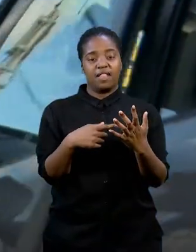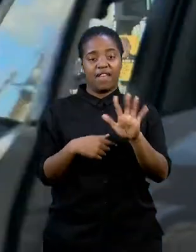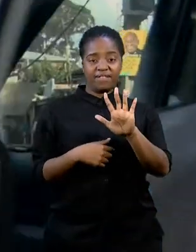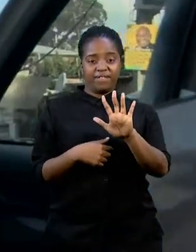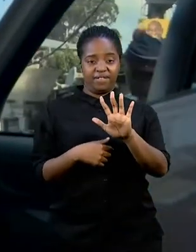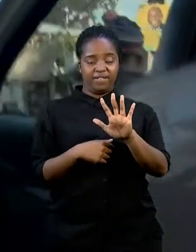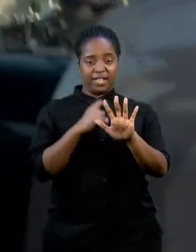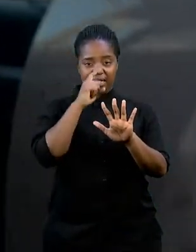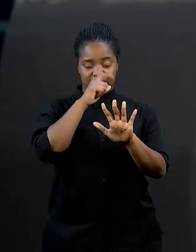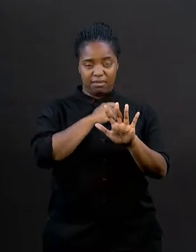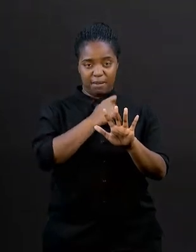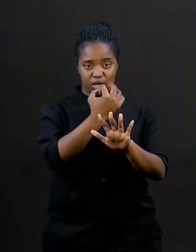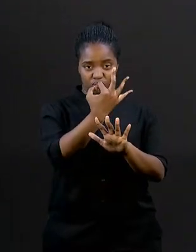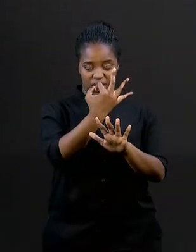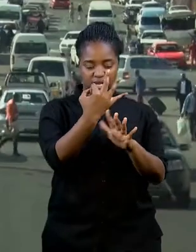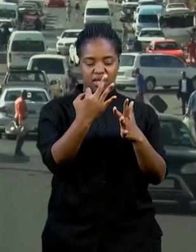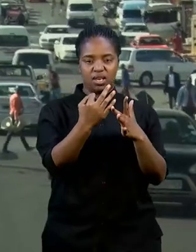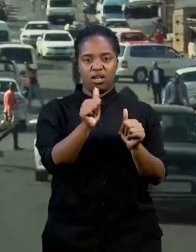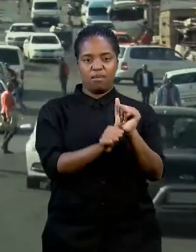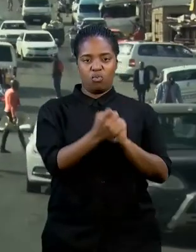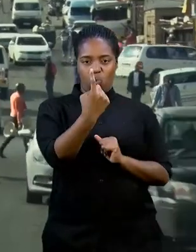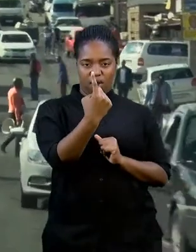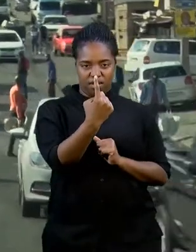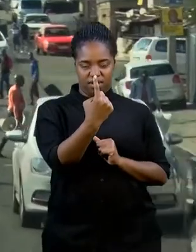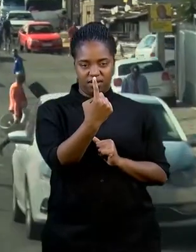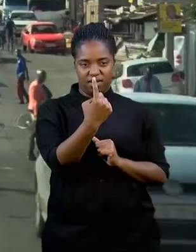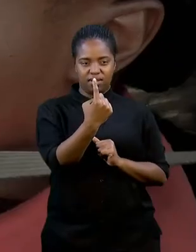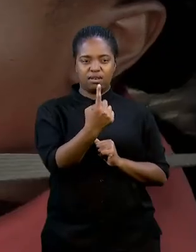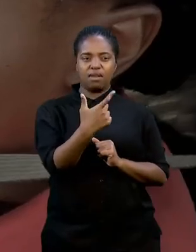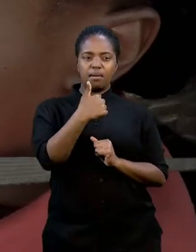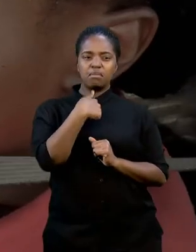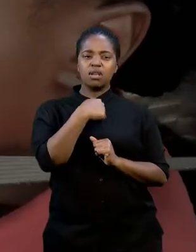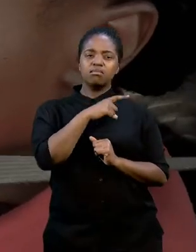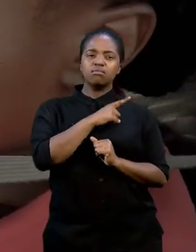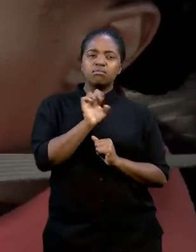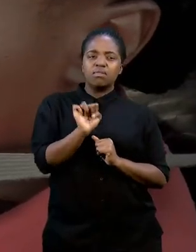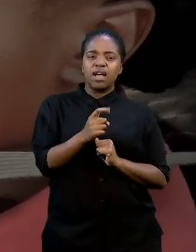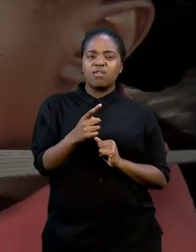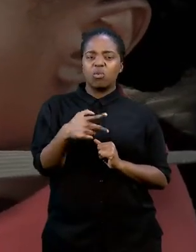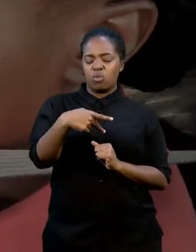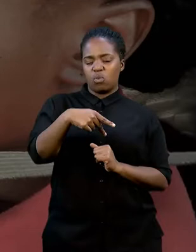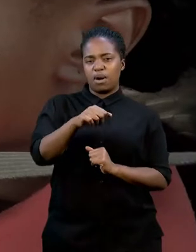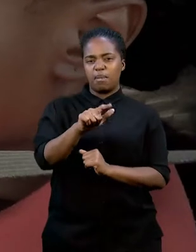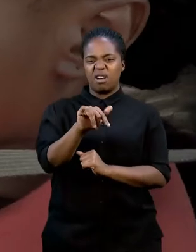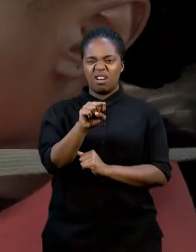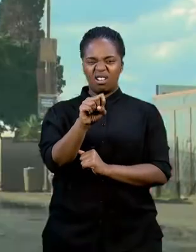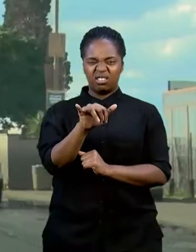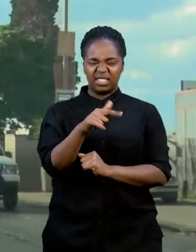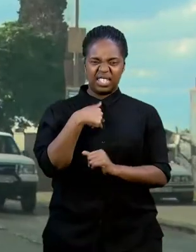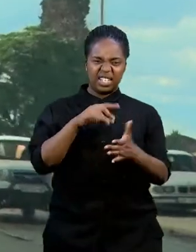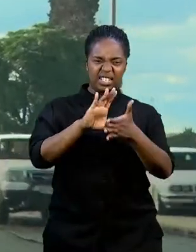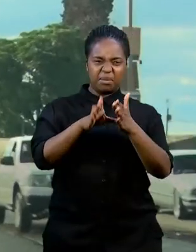5. Bo se se ba naru na botong. Ni na botsoni wa le tsubetsene kwa cerebral